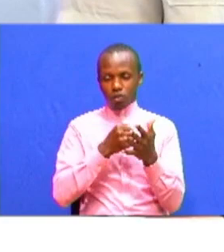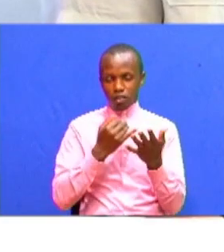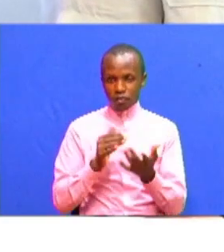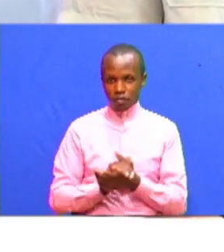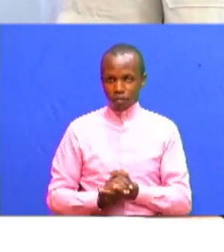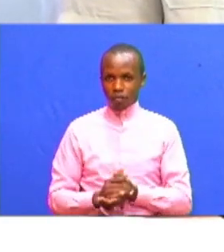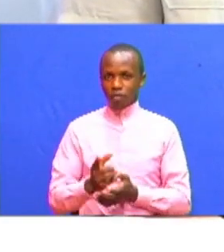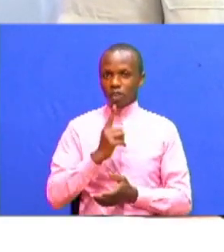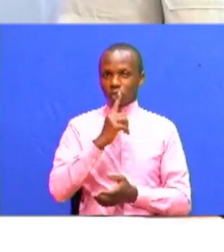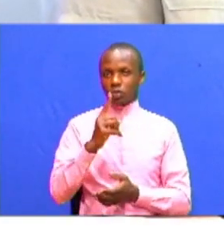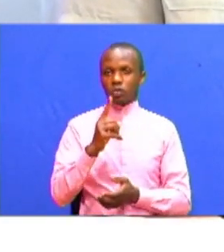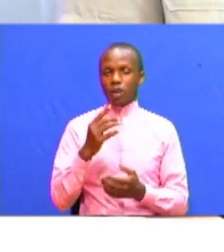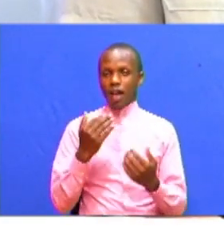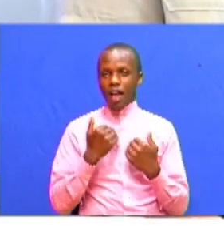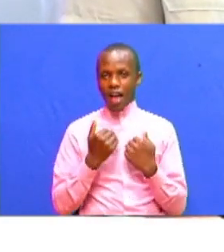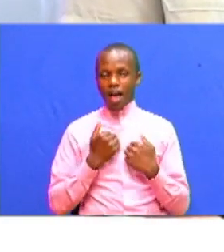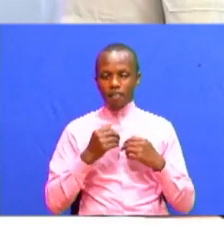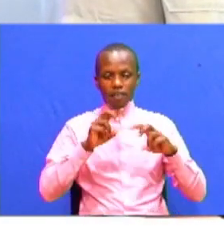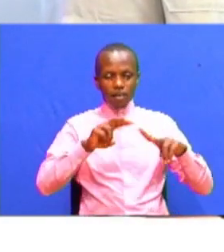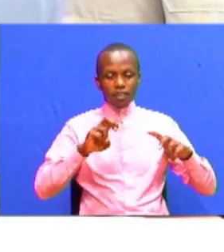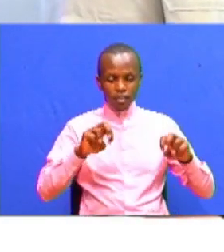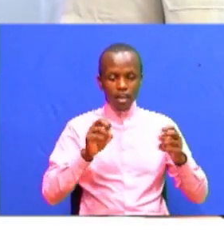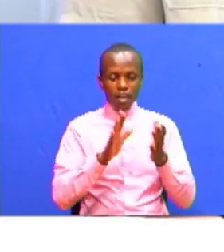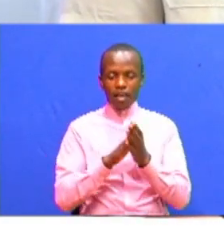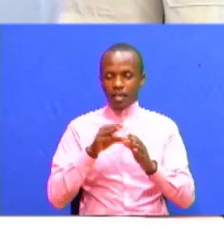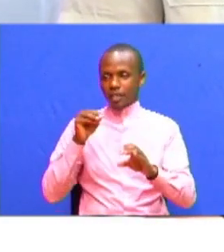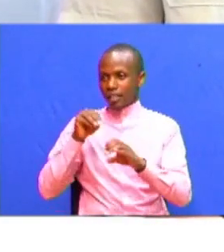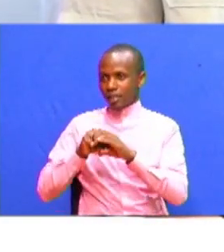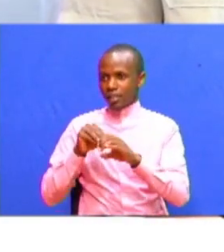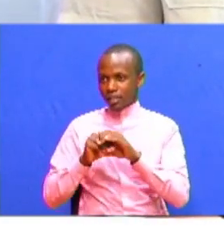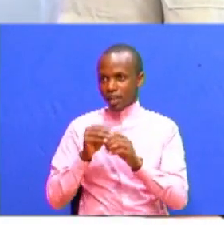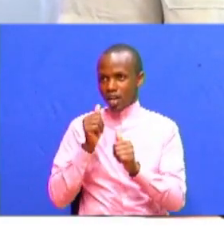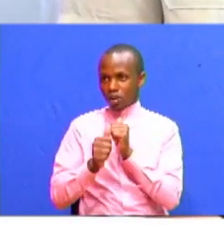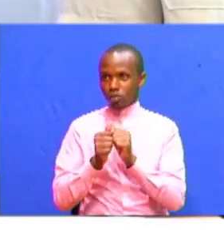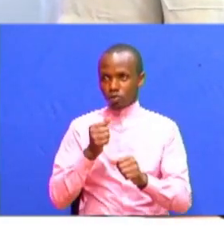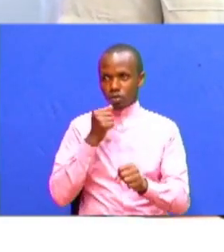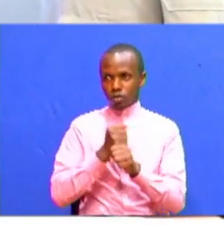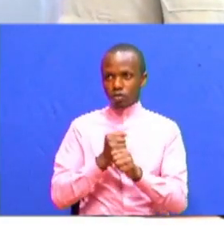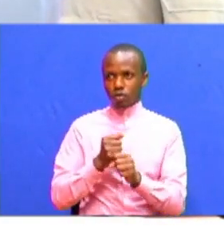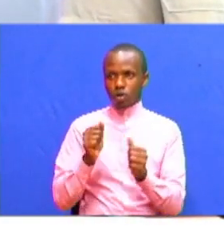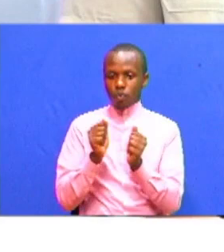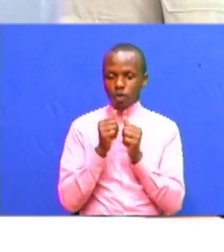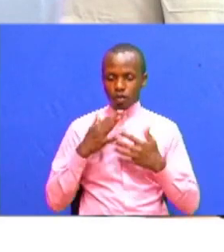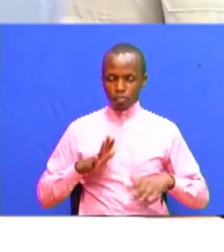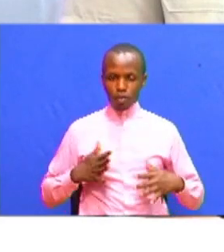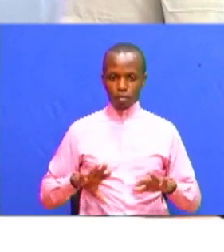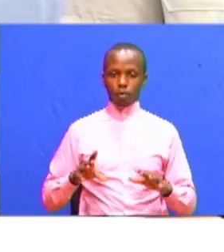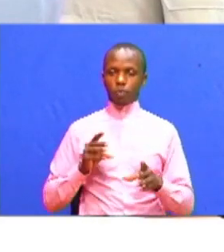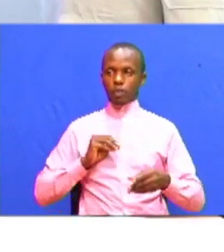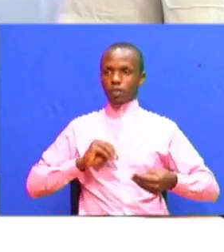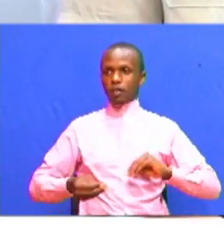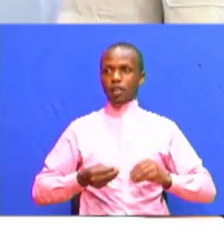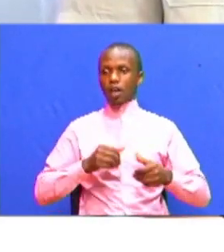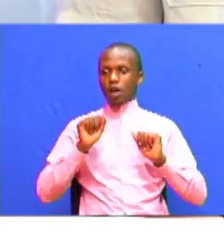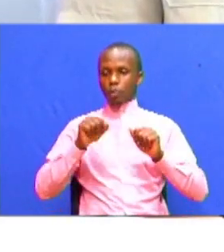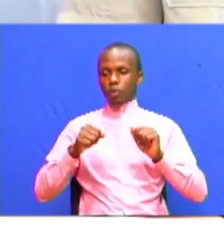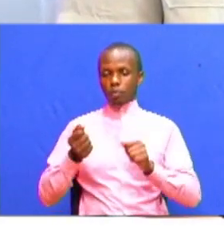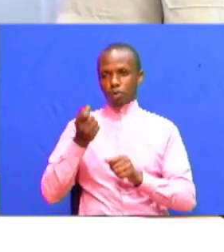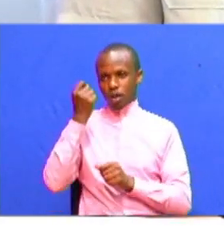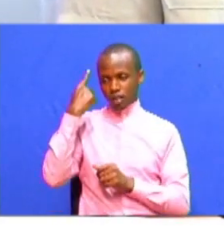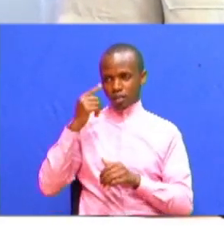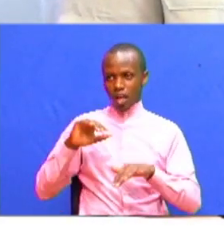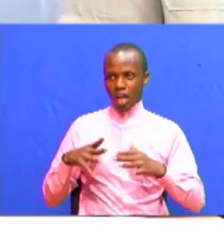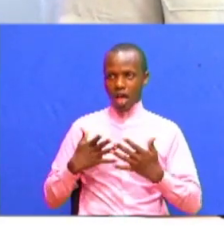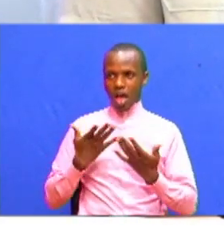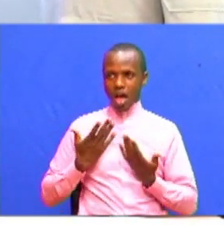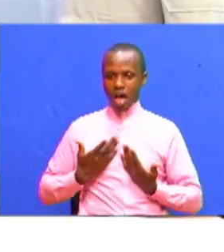need to ensure that we have research and data that is done with persons with disabilities, so that we can better understand how to